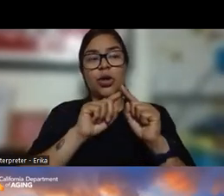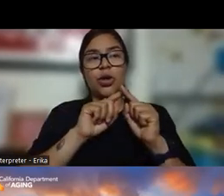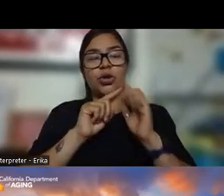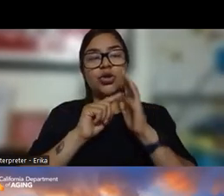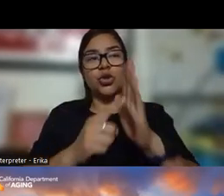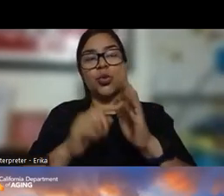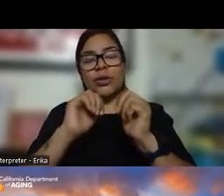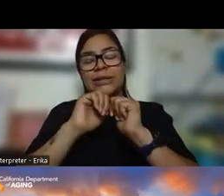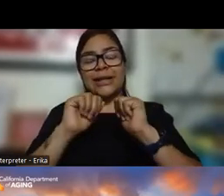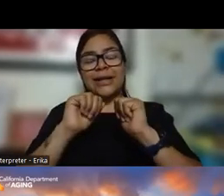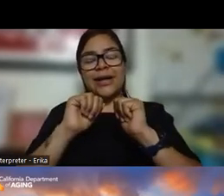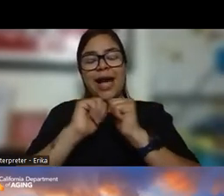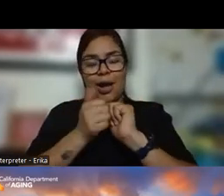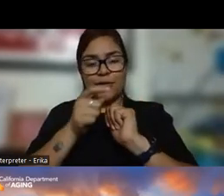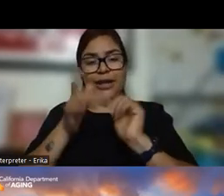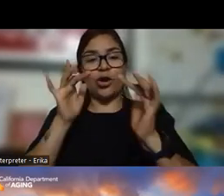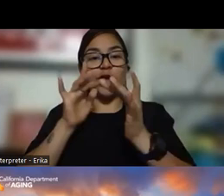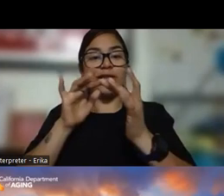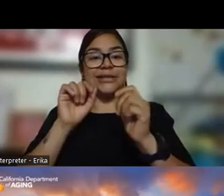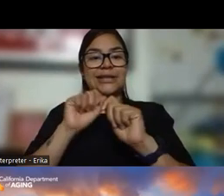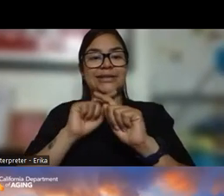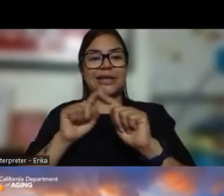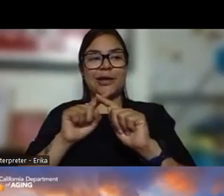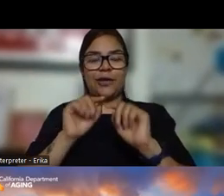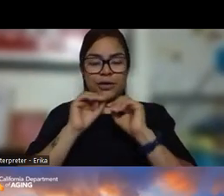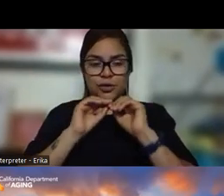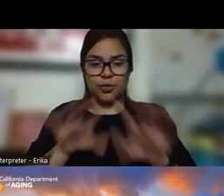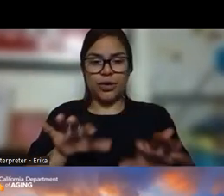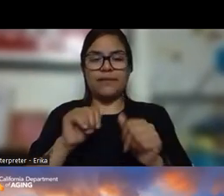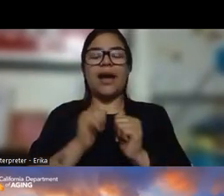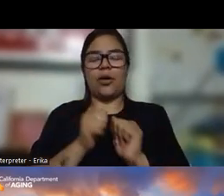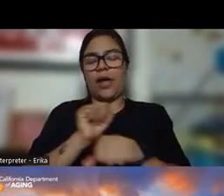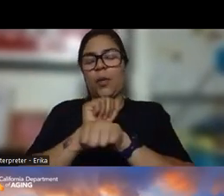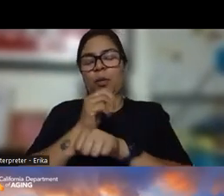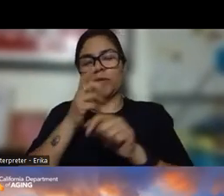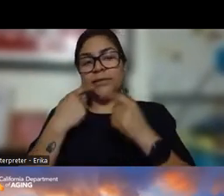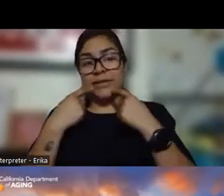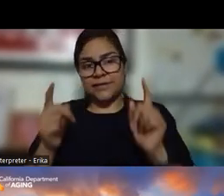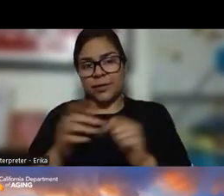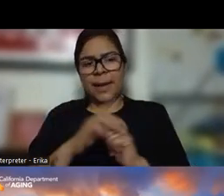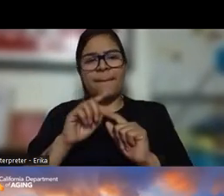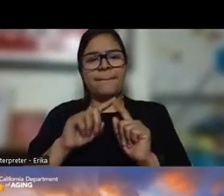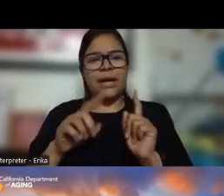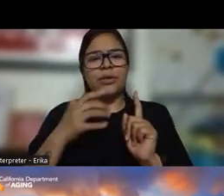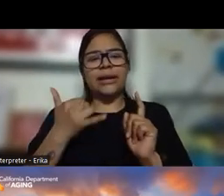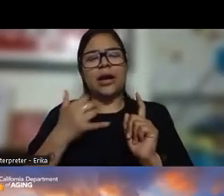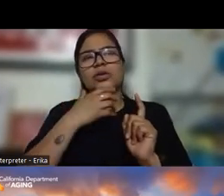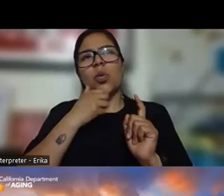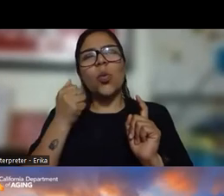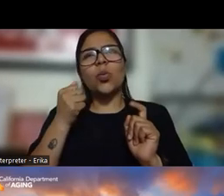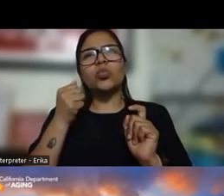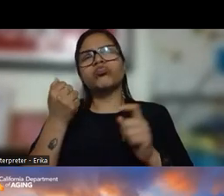happy, Rutgers University is really kind of at the forefront of doing a lot of this age-friendly and